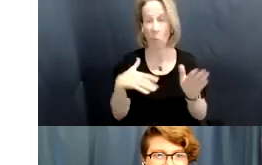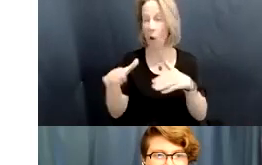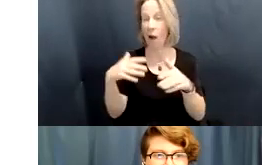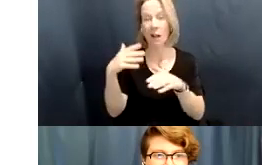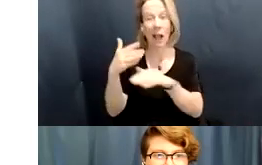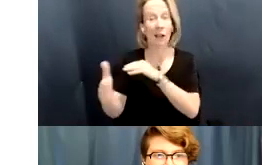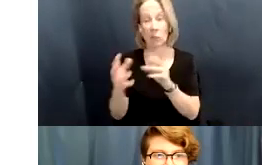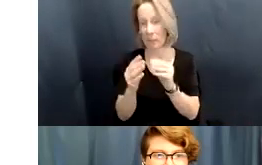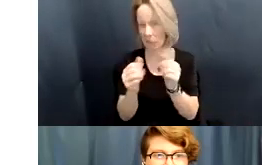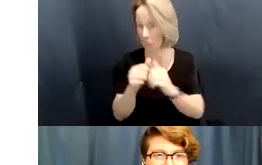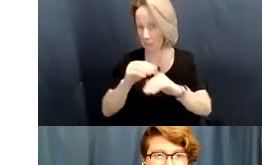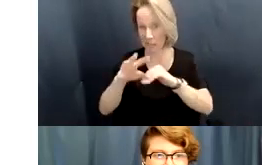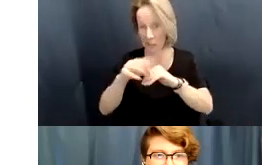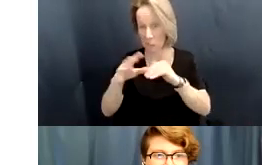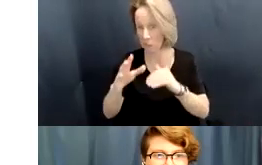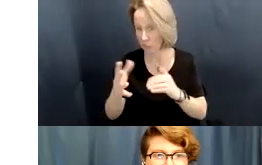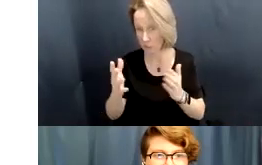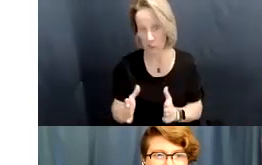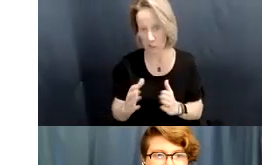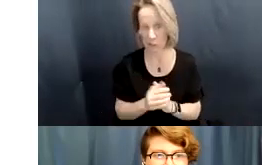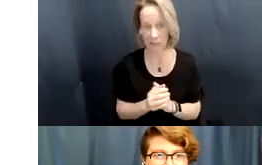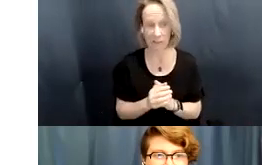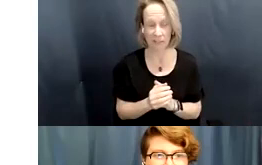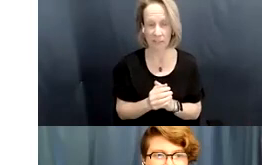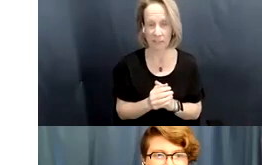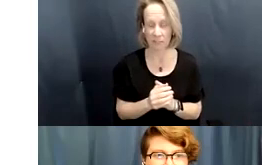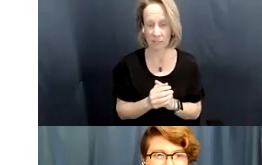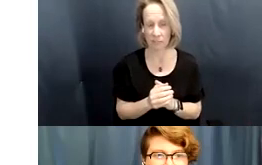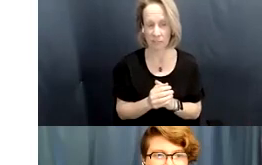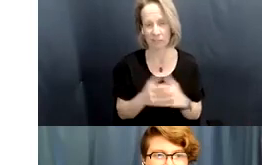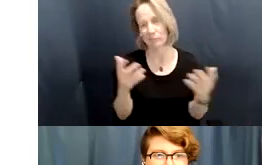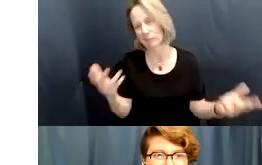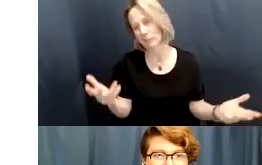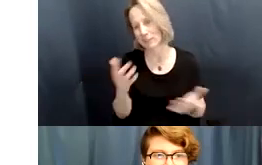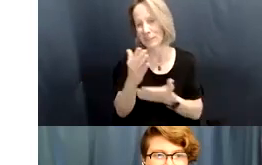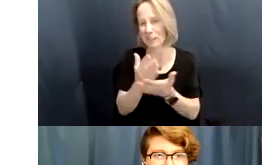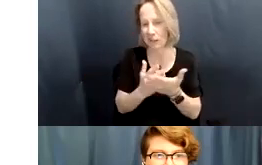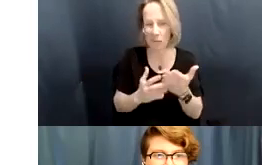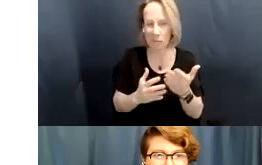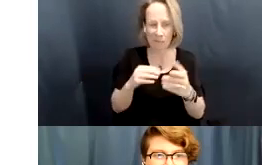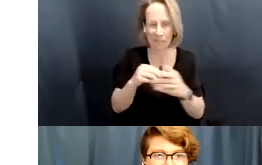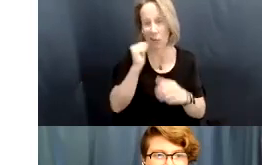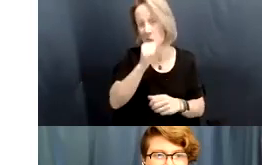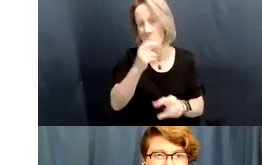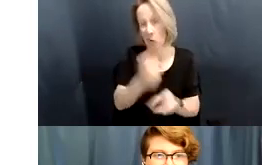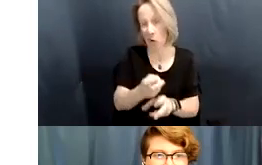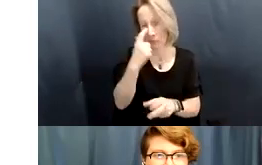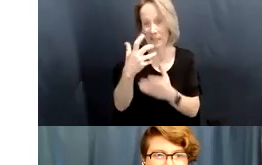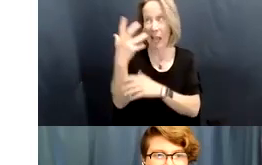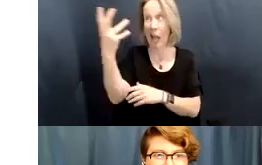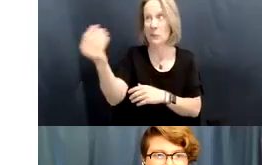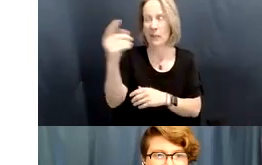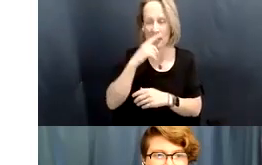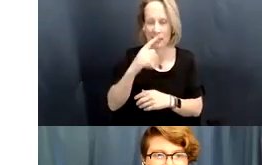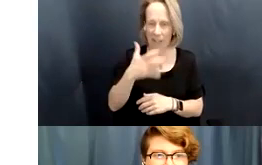give them that space. And of course, that really sucks in certain parts of Arizona because it's so warm. But even if it's just a walk up and down the